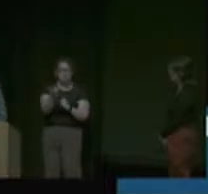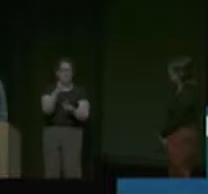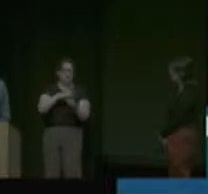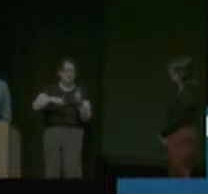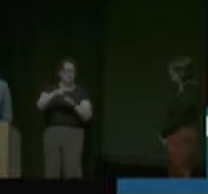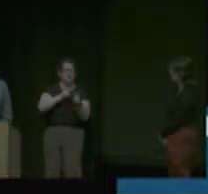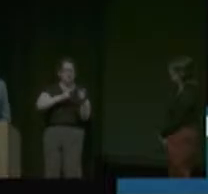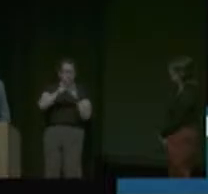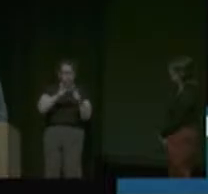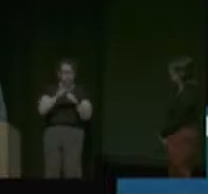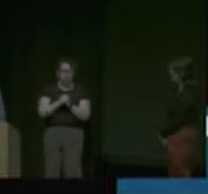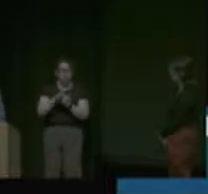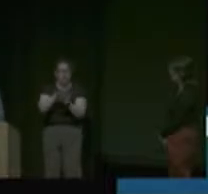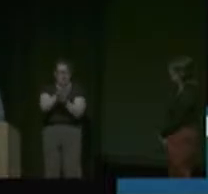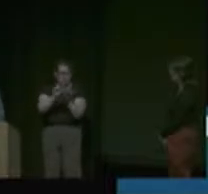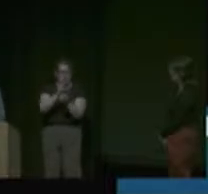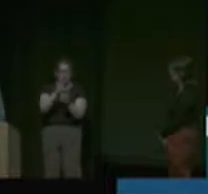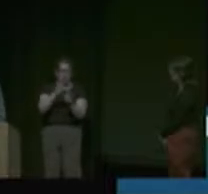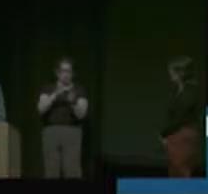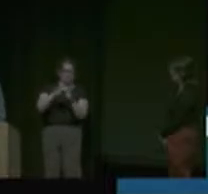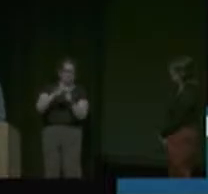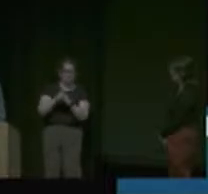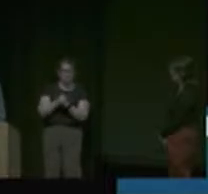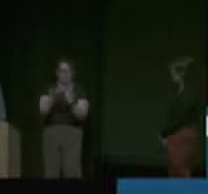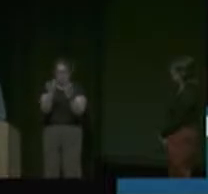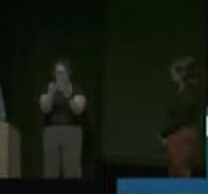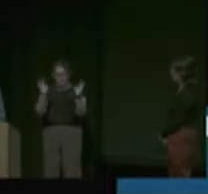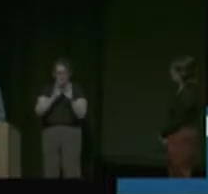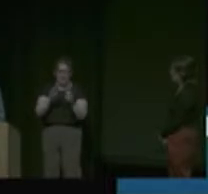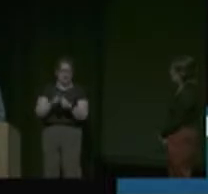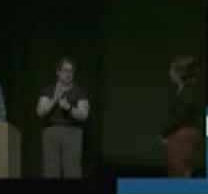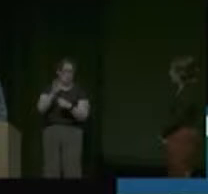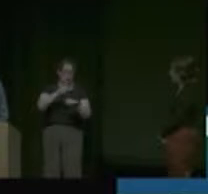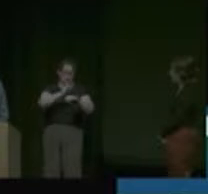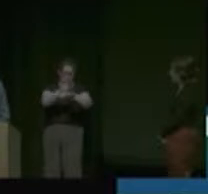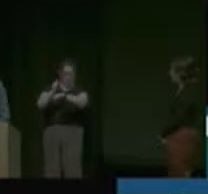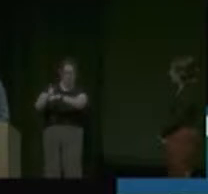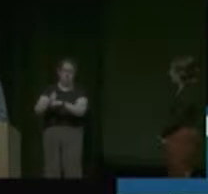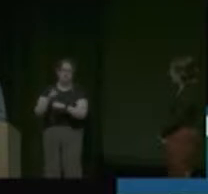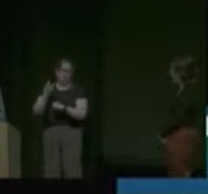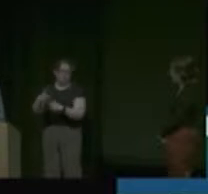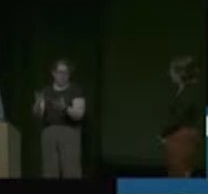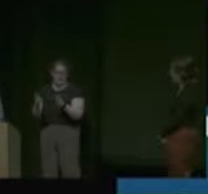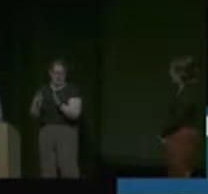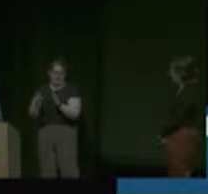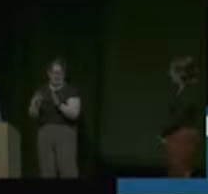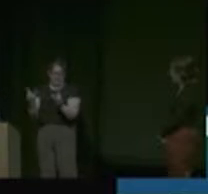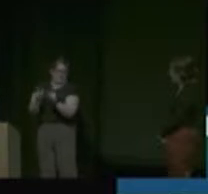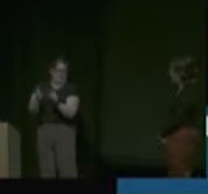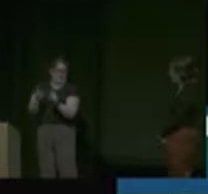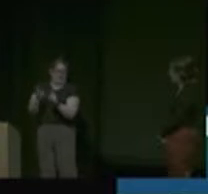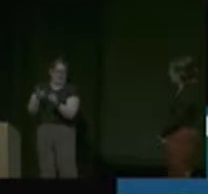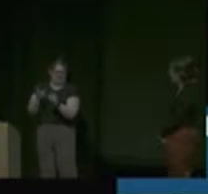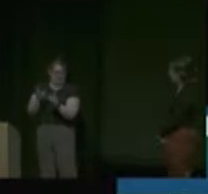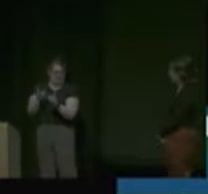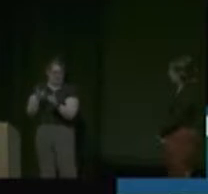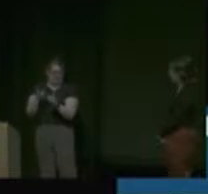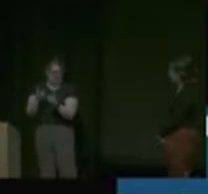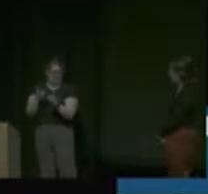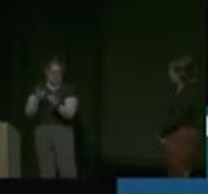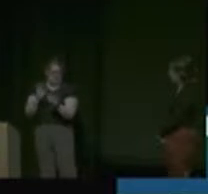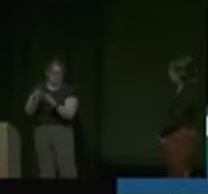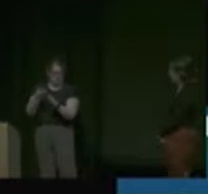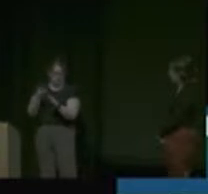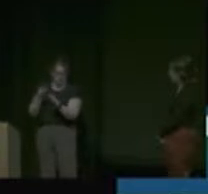control, silt fence, all of that will be installed. All of it needs permits through local agencies, so all of that is tracked before we even